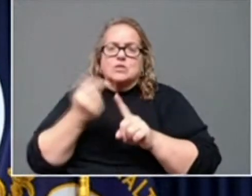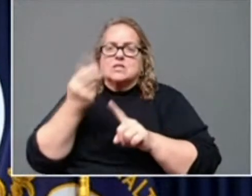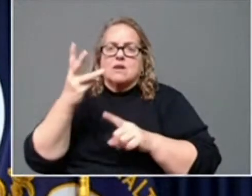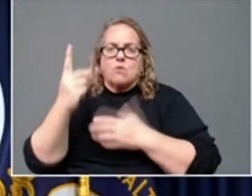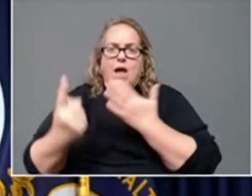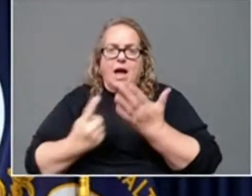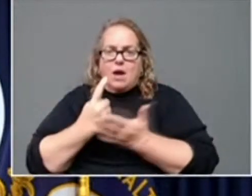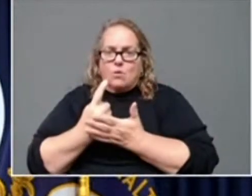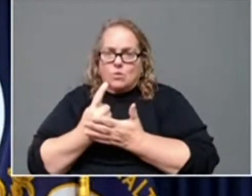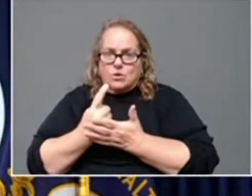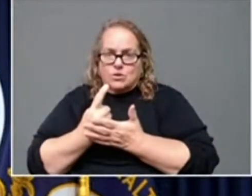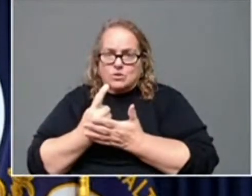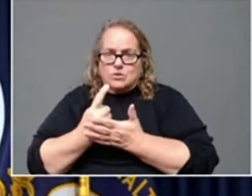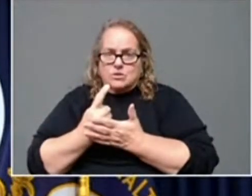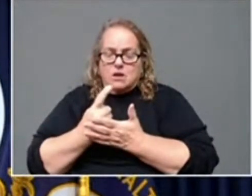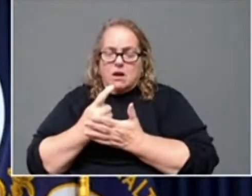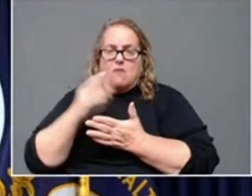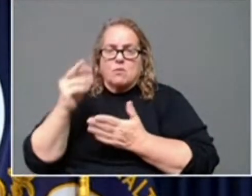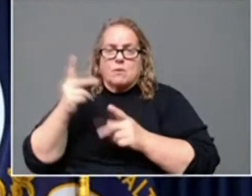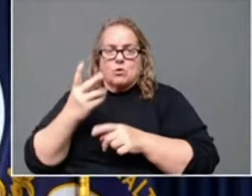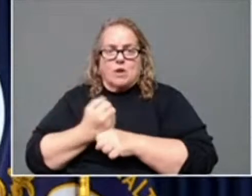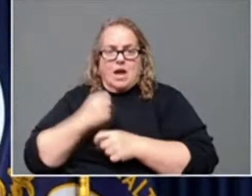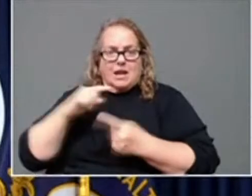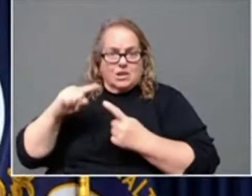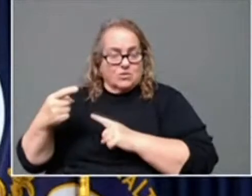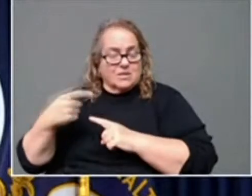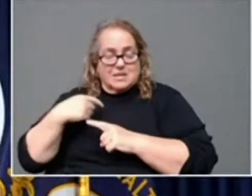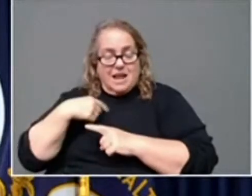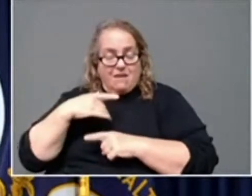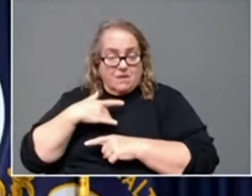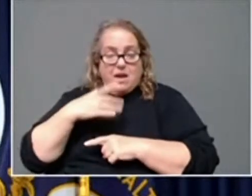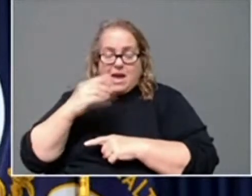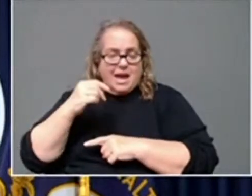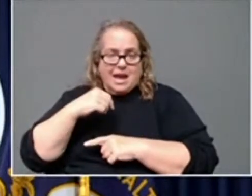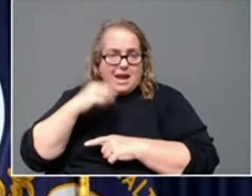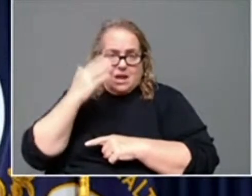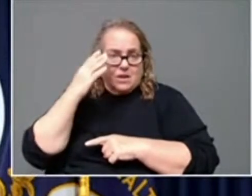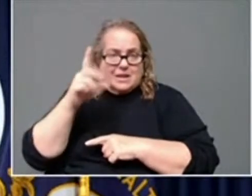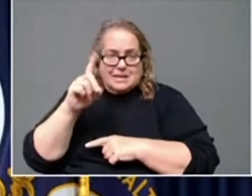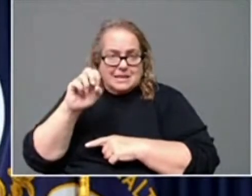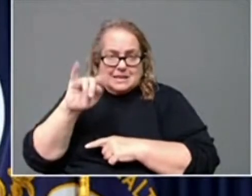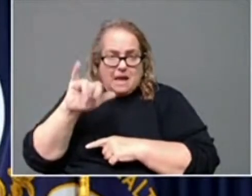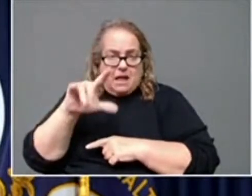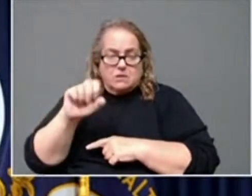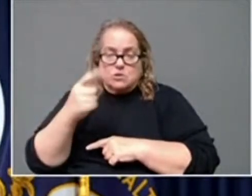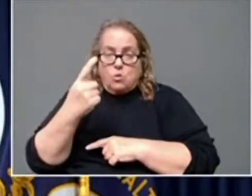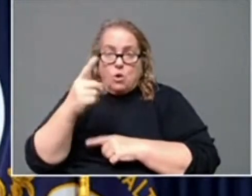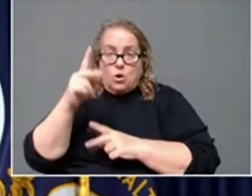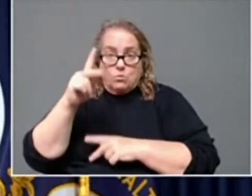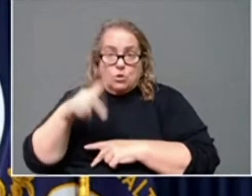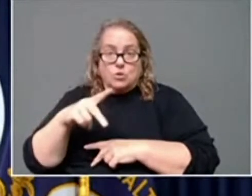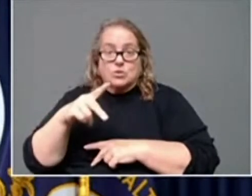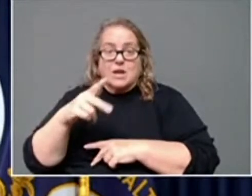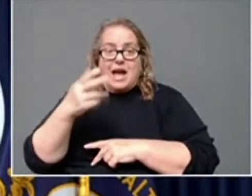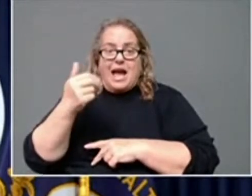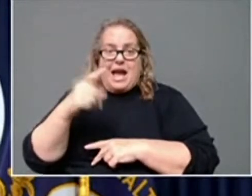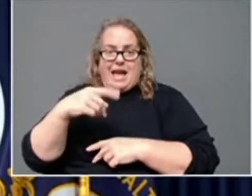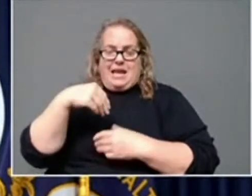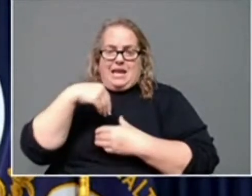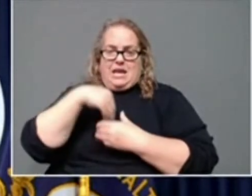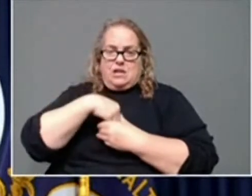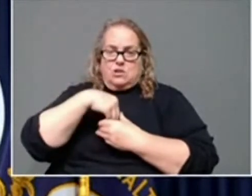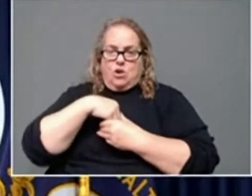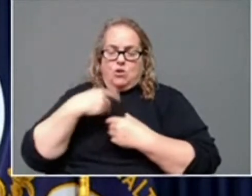And then I believe, though I don't have the details, that we've lost at least one person that had internal physical injuries